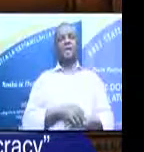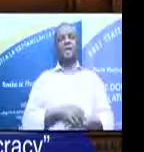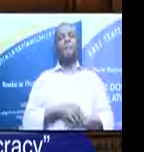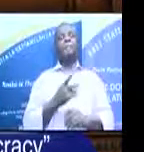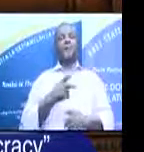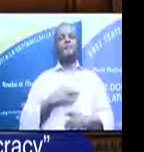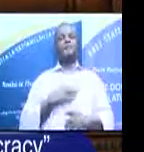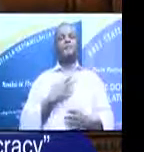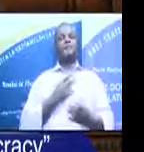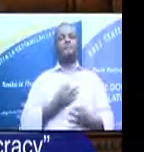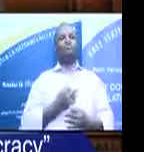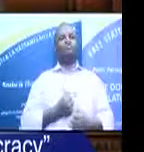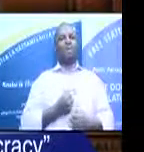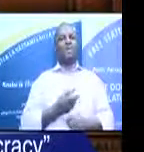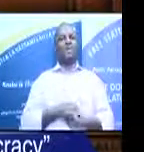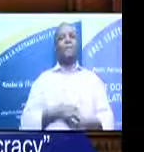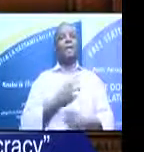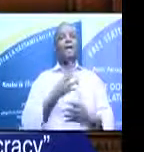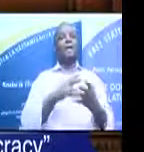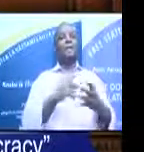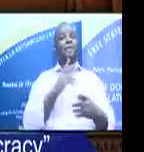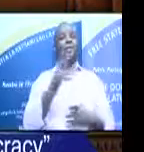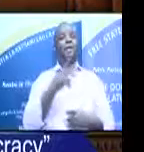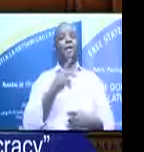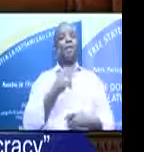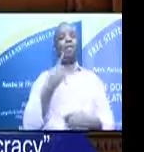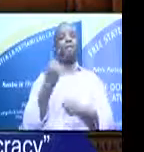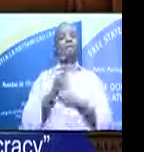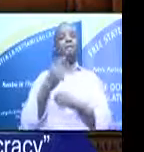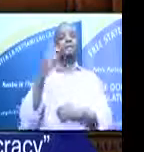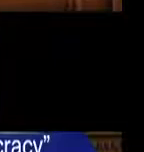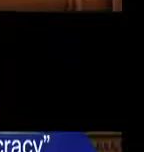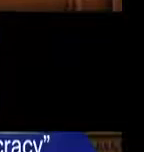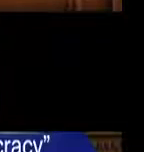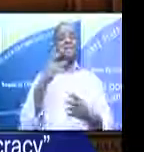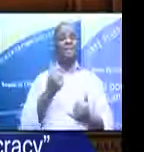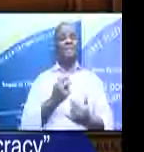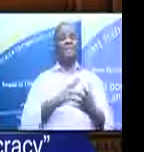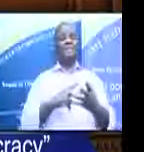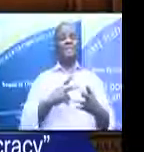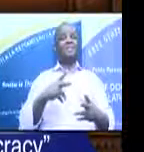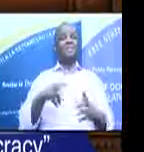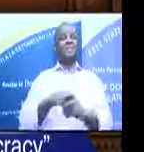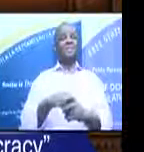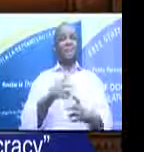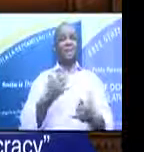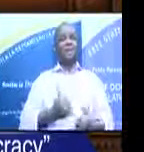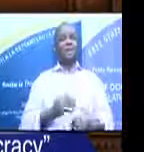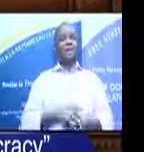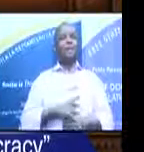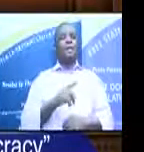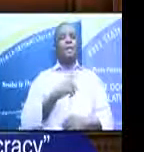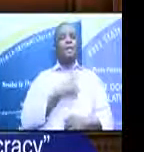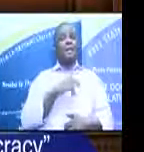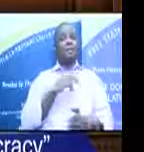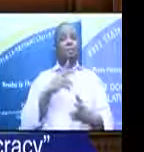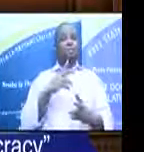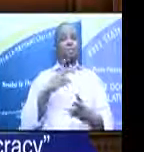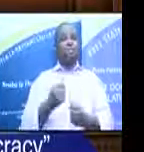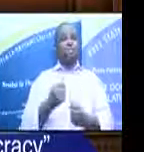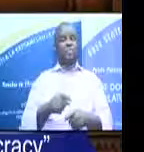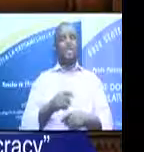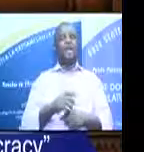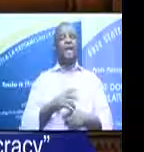reality will always remind you that history is part of this reality today. And that's what we're dealing with. And that's why we're saying